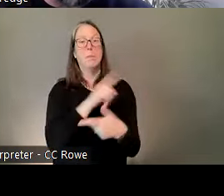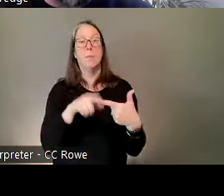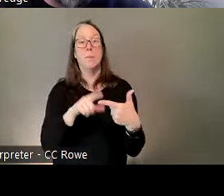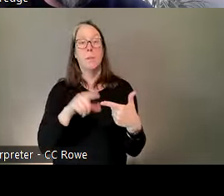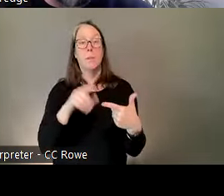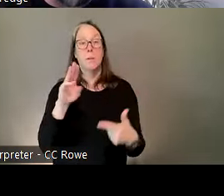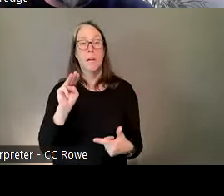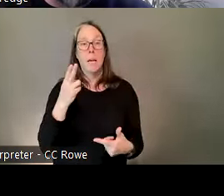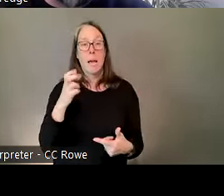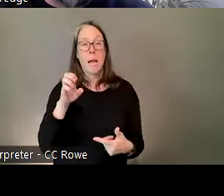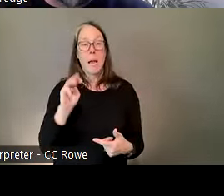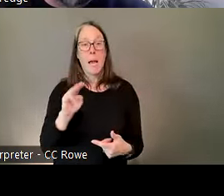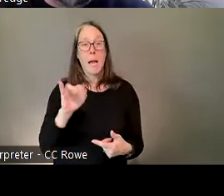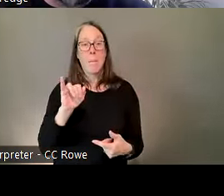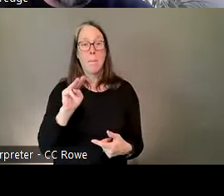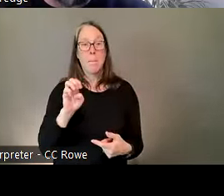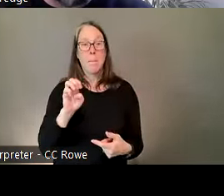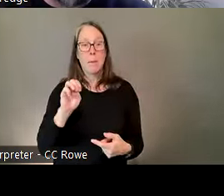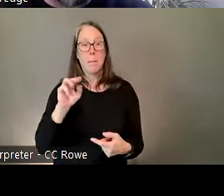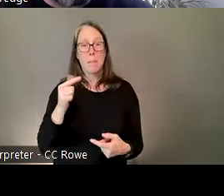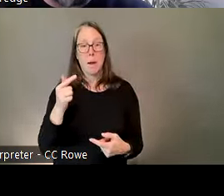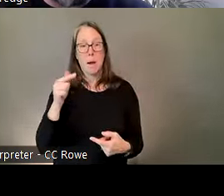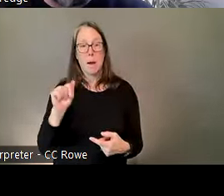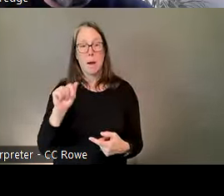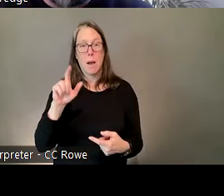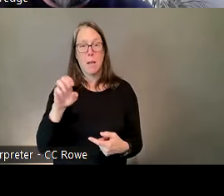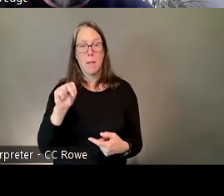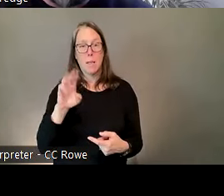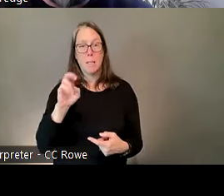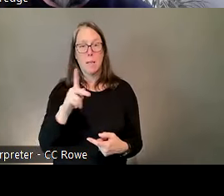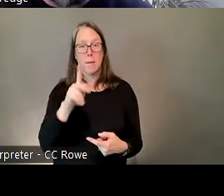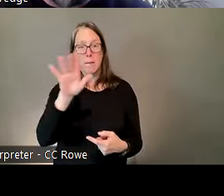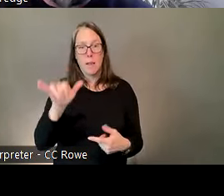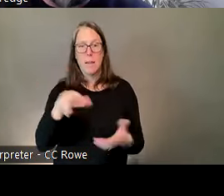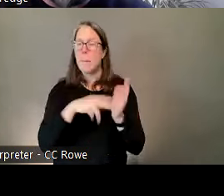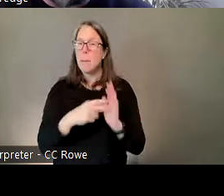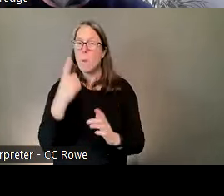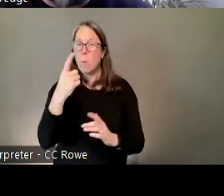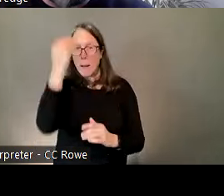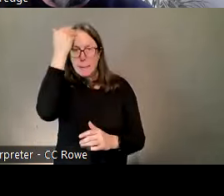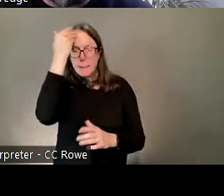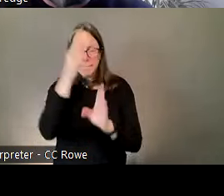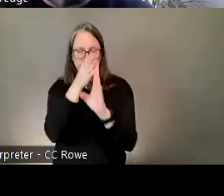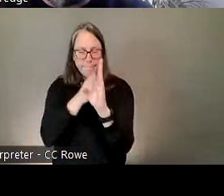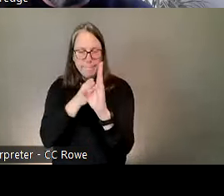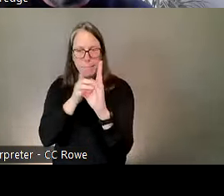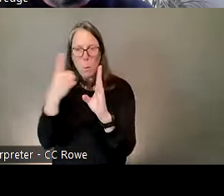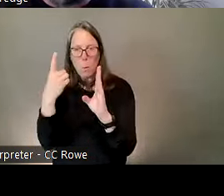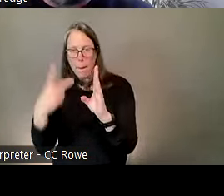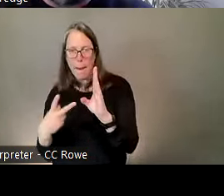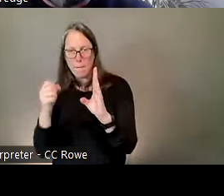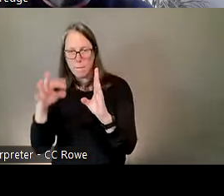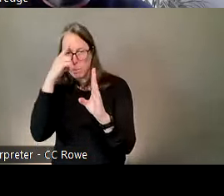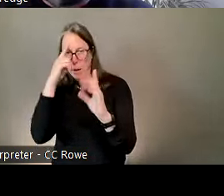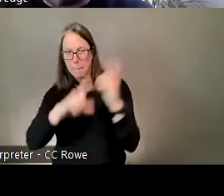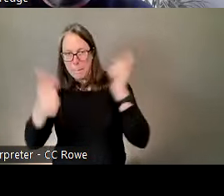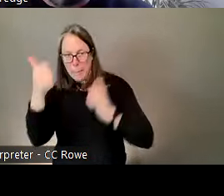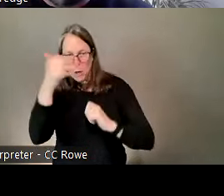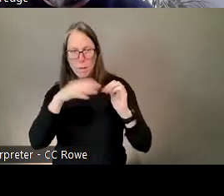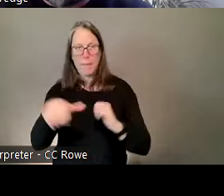is way bigger than the other and is usually not formed correctly. This is called holoprosencephaly, where part of the brain doesn't